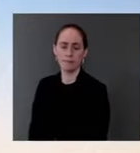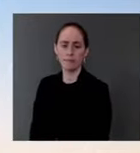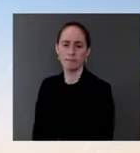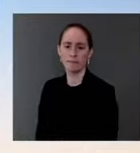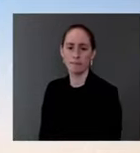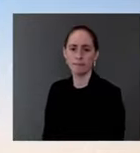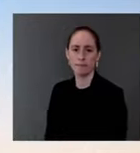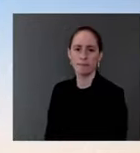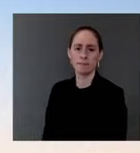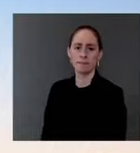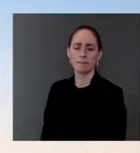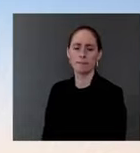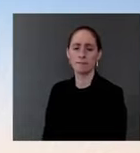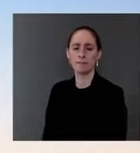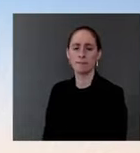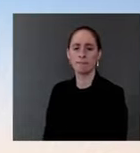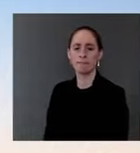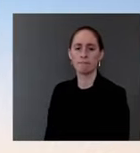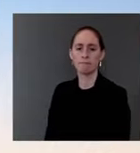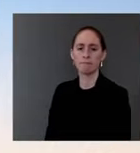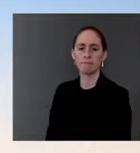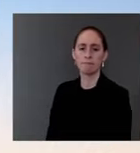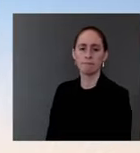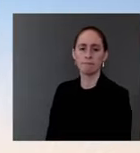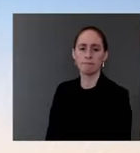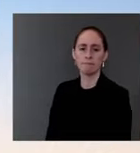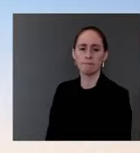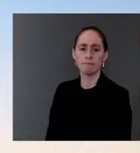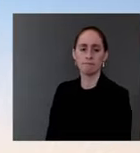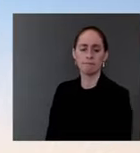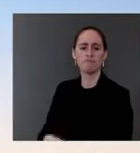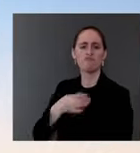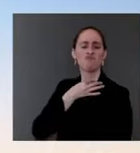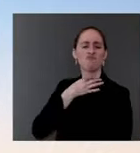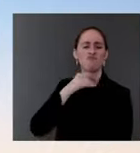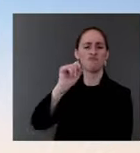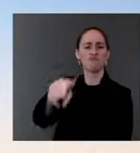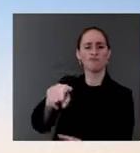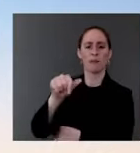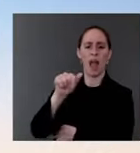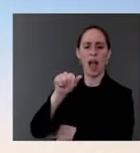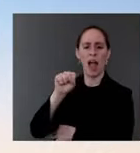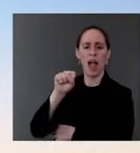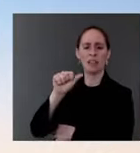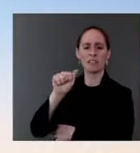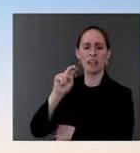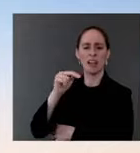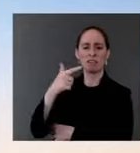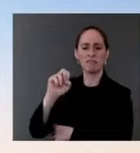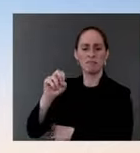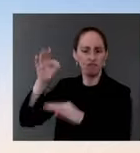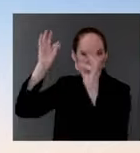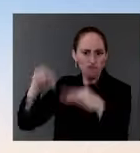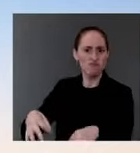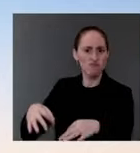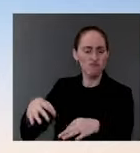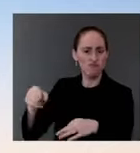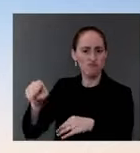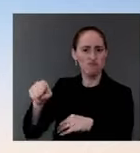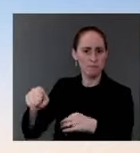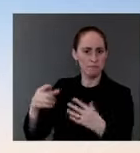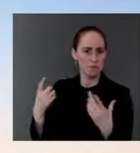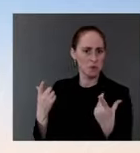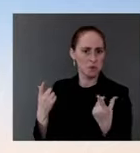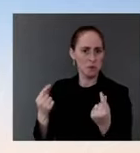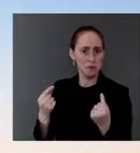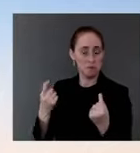consideration at all to a pardon? And also, what is your response to the message in some quarters that prosecuting Assange is